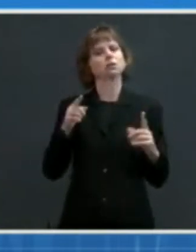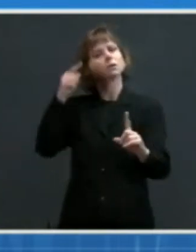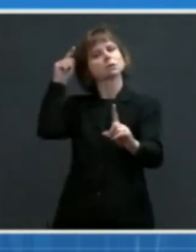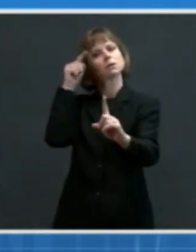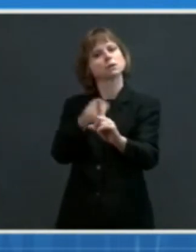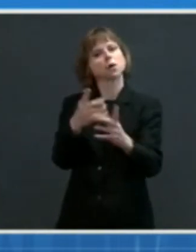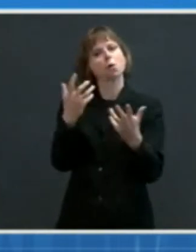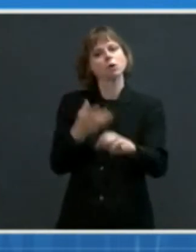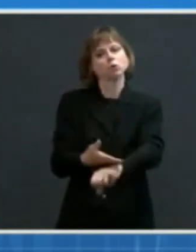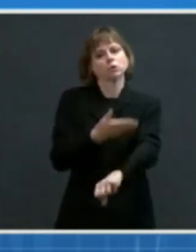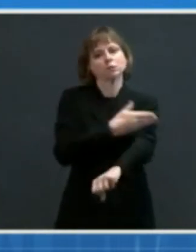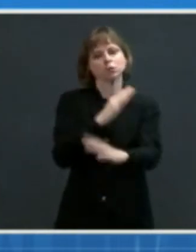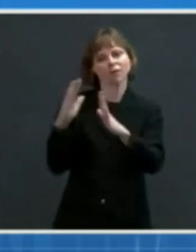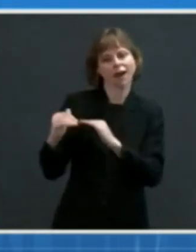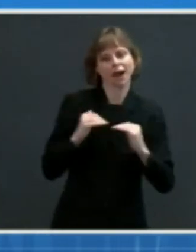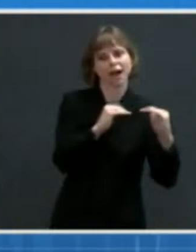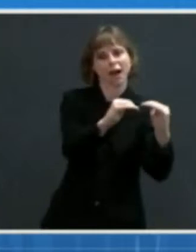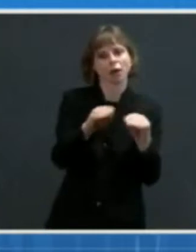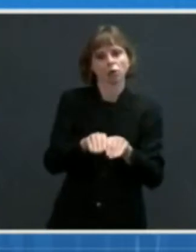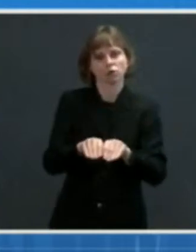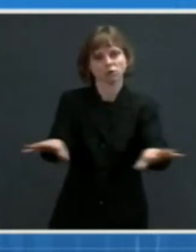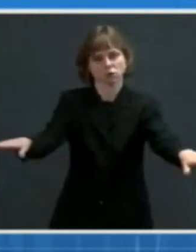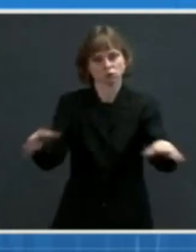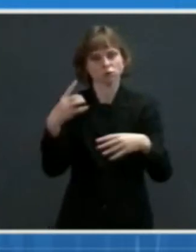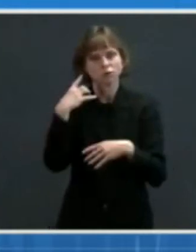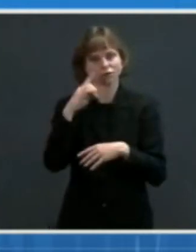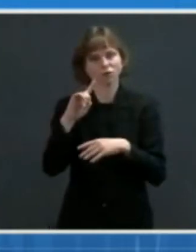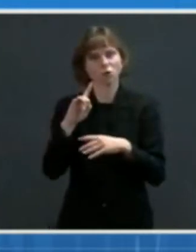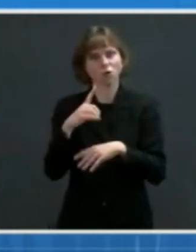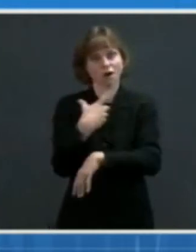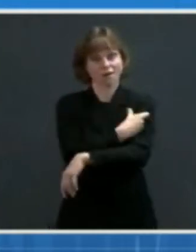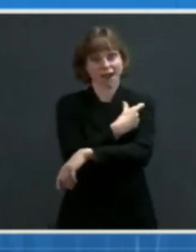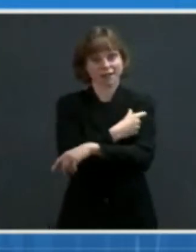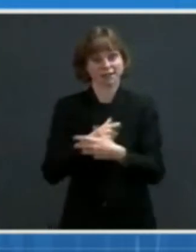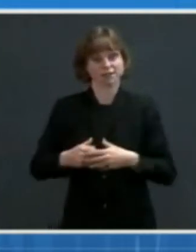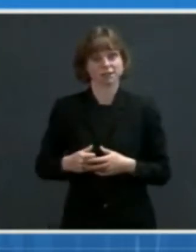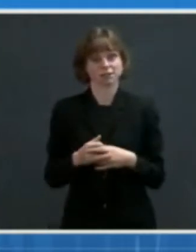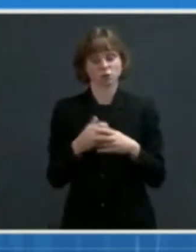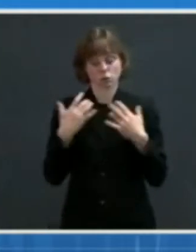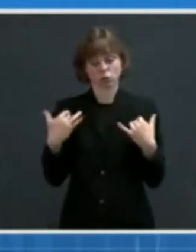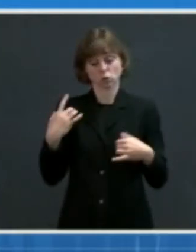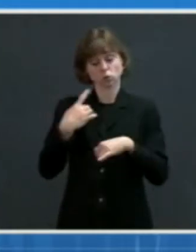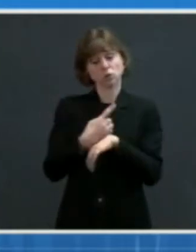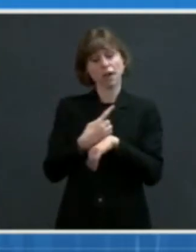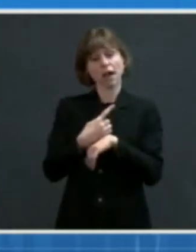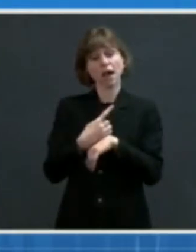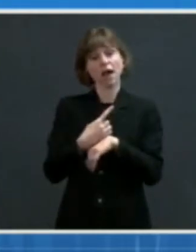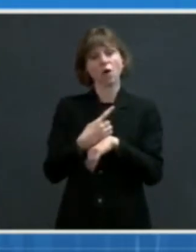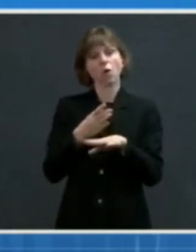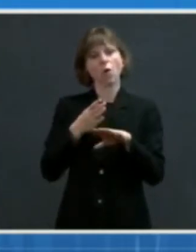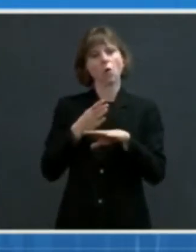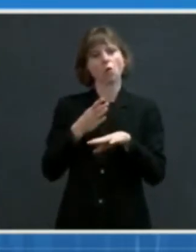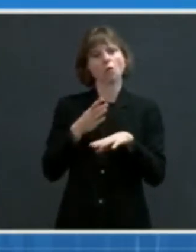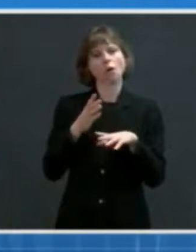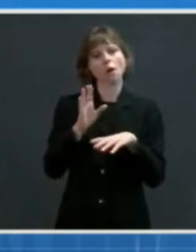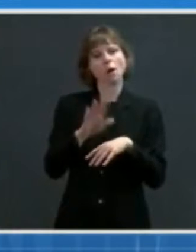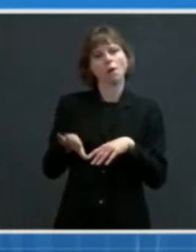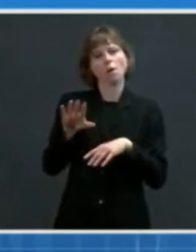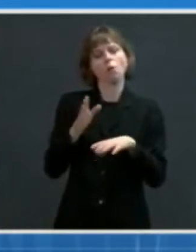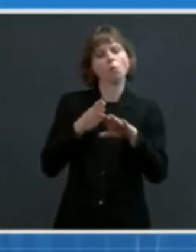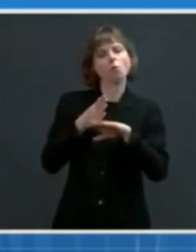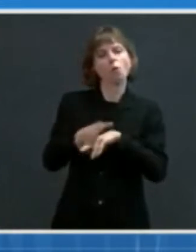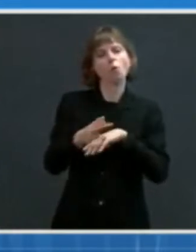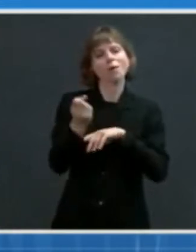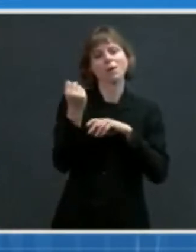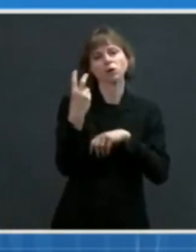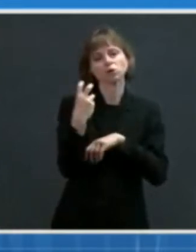of vaccines. Today, more than a dozen of America's leading health insurance providers announced a new